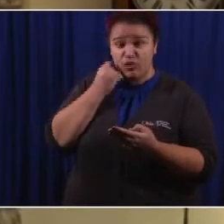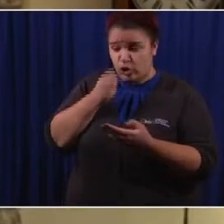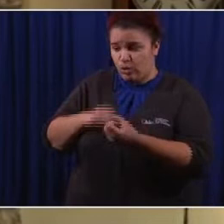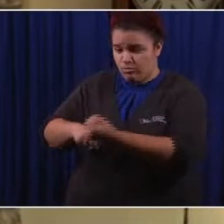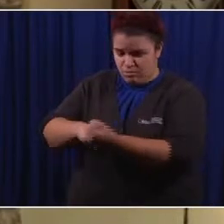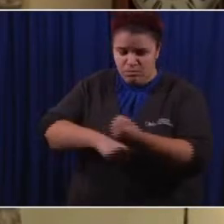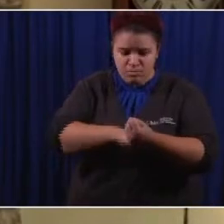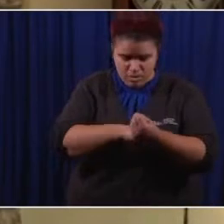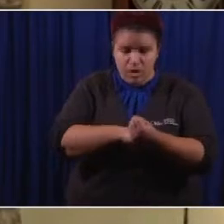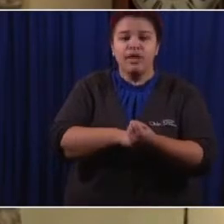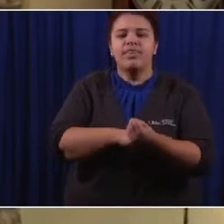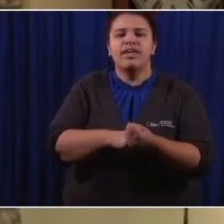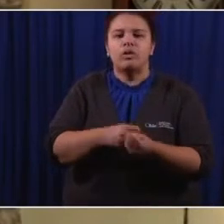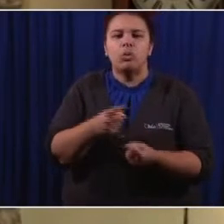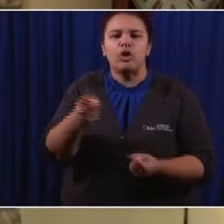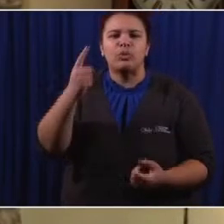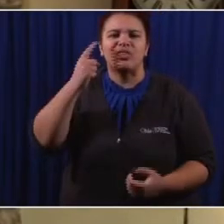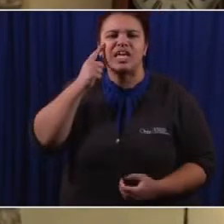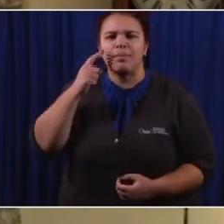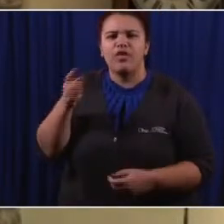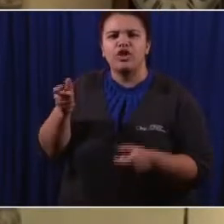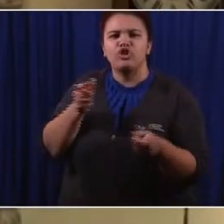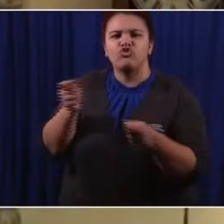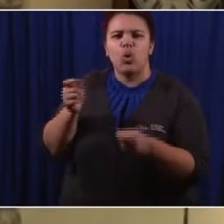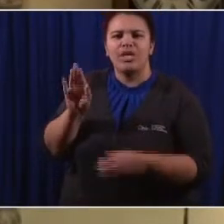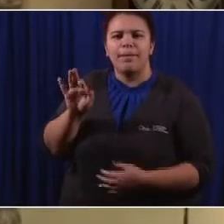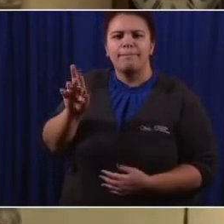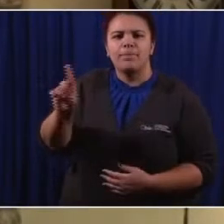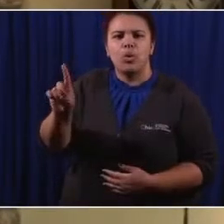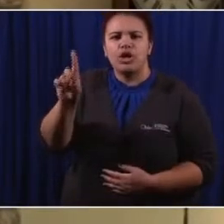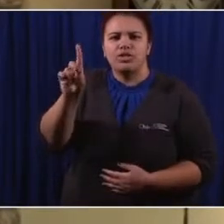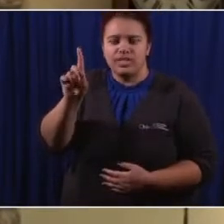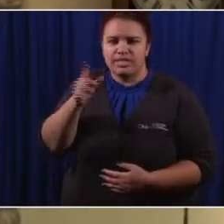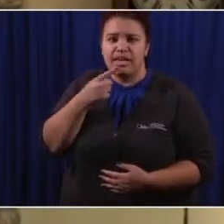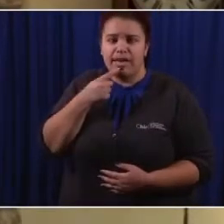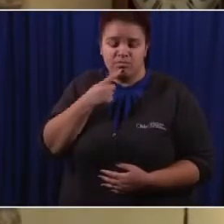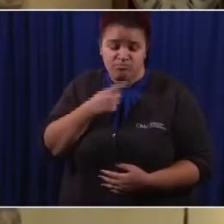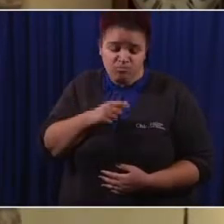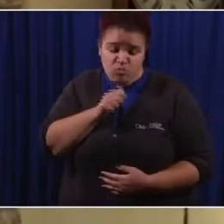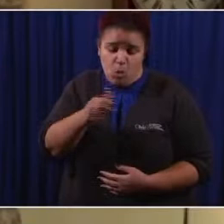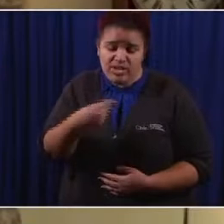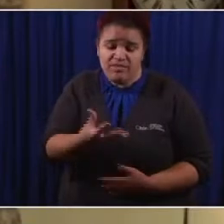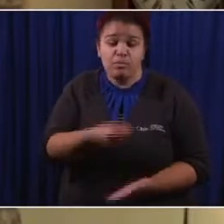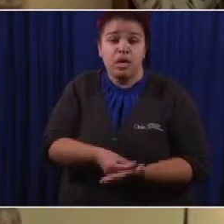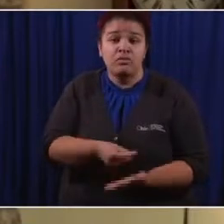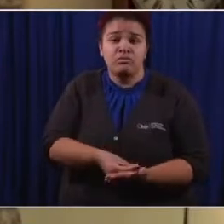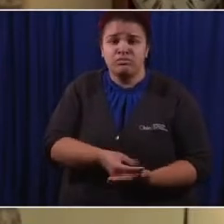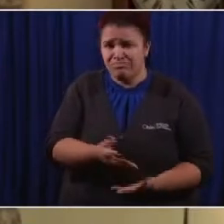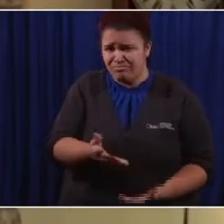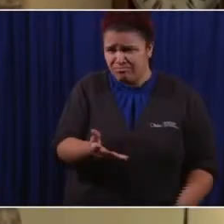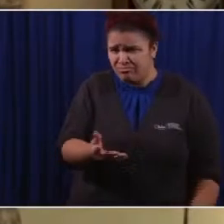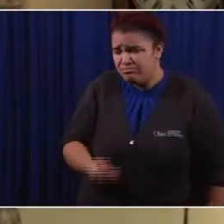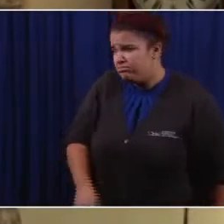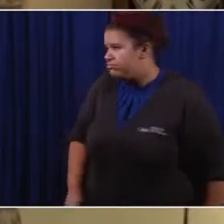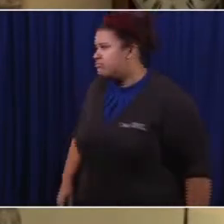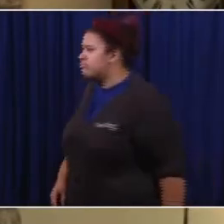do so? Yeah, I think I said last time, or at least I thought about it, maybe I didn't say